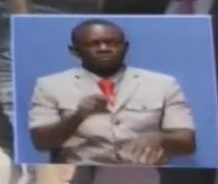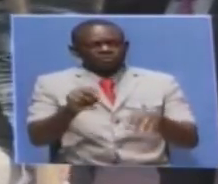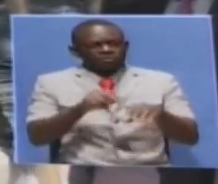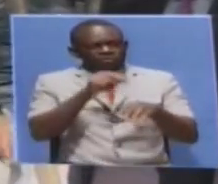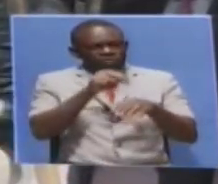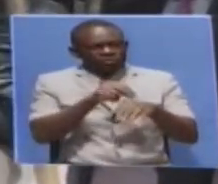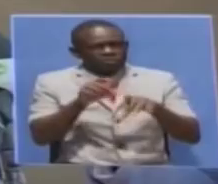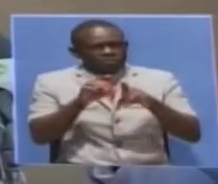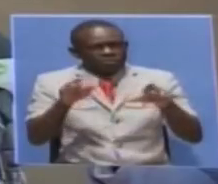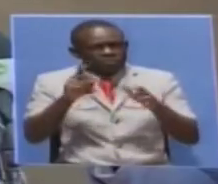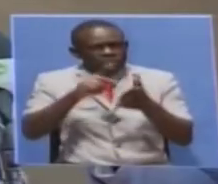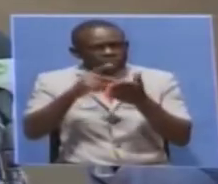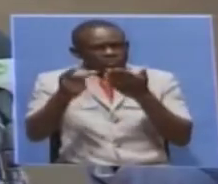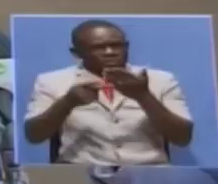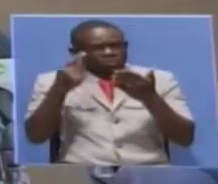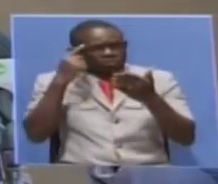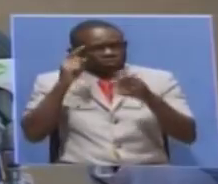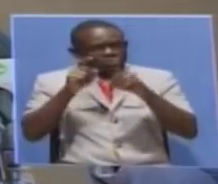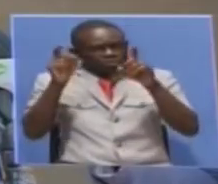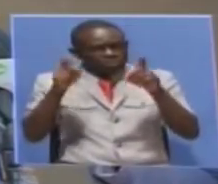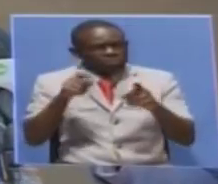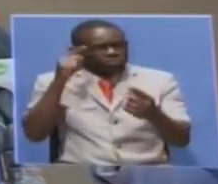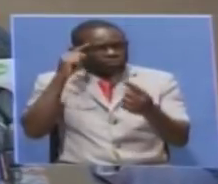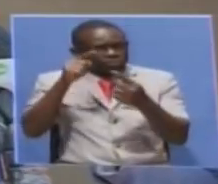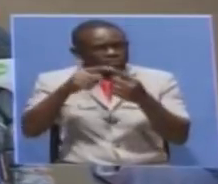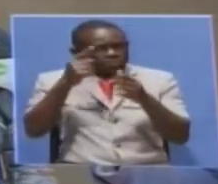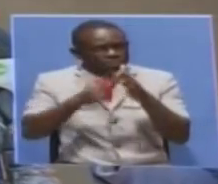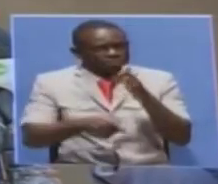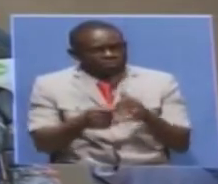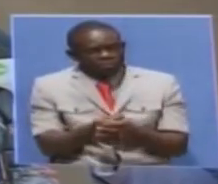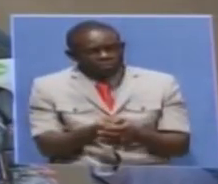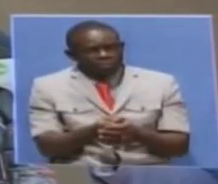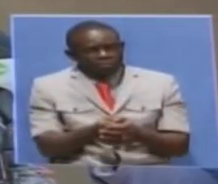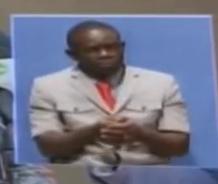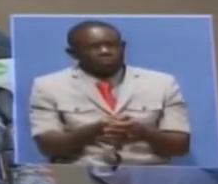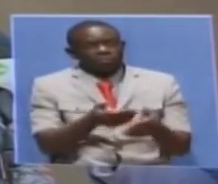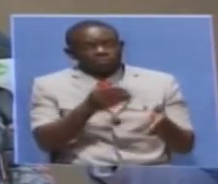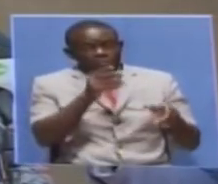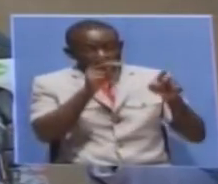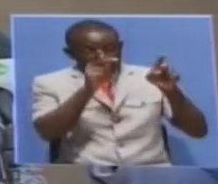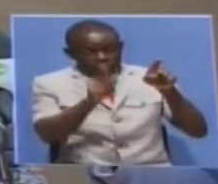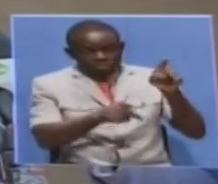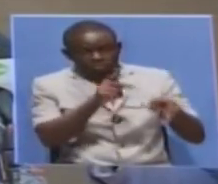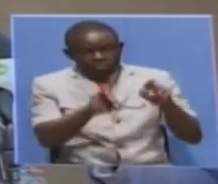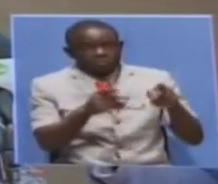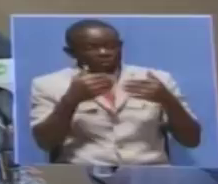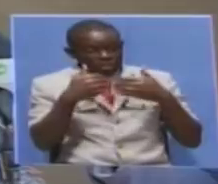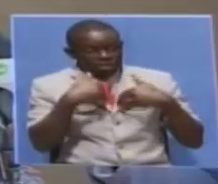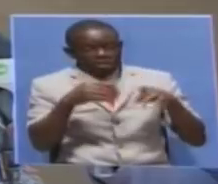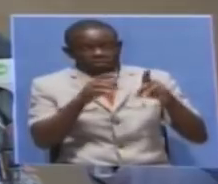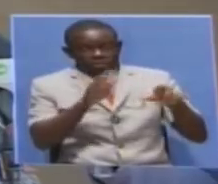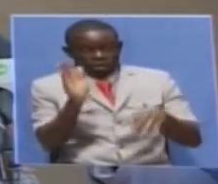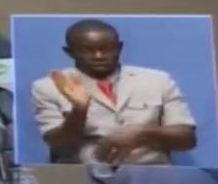to reduce displacements which occur mainly as a result of lack of proof of